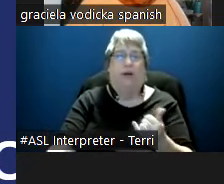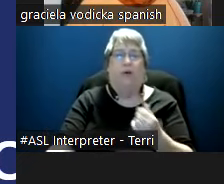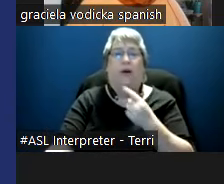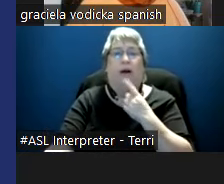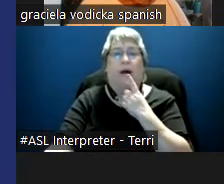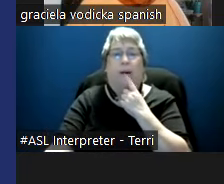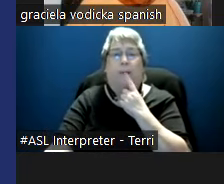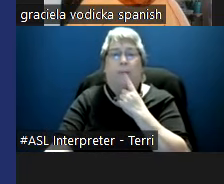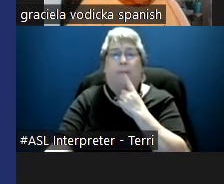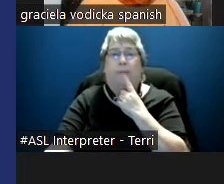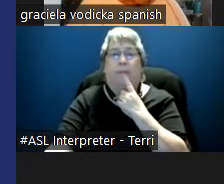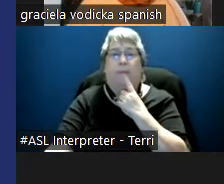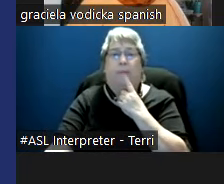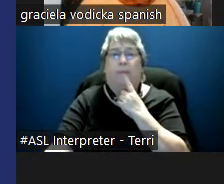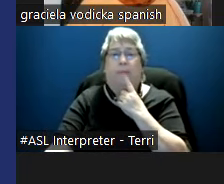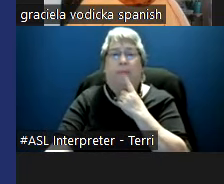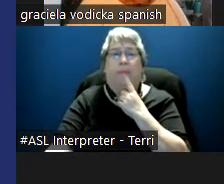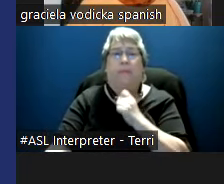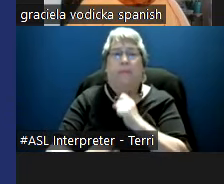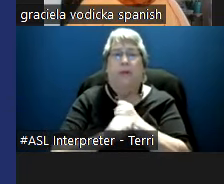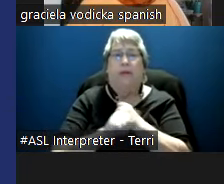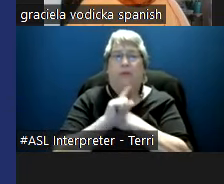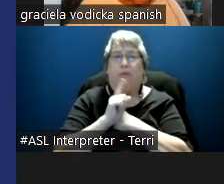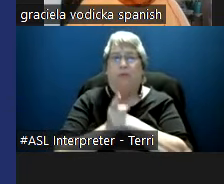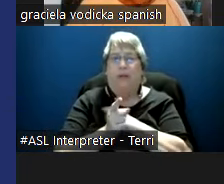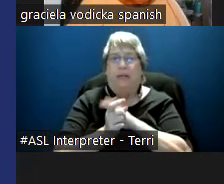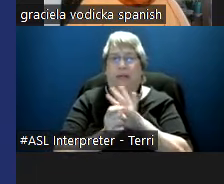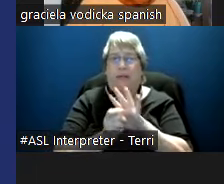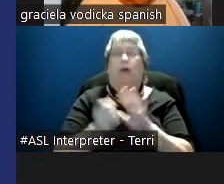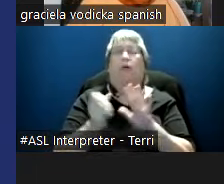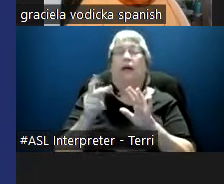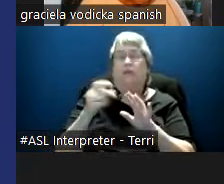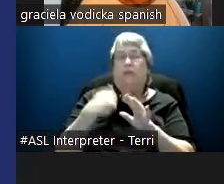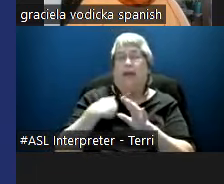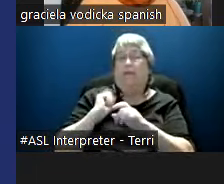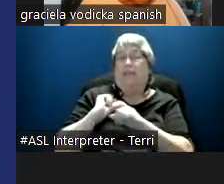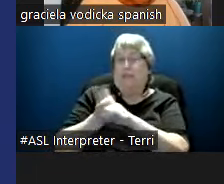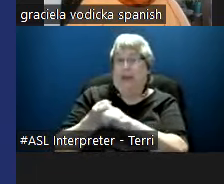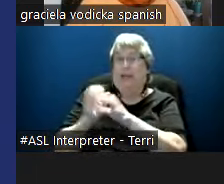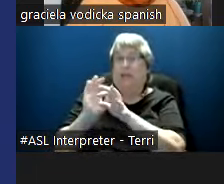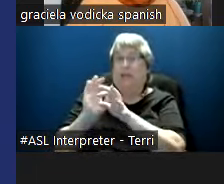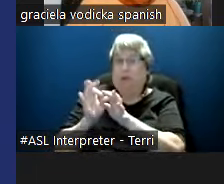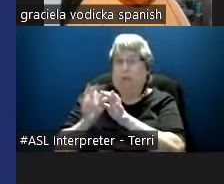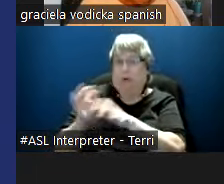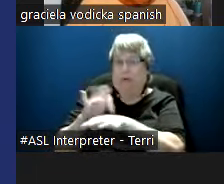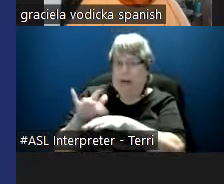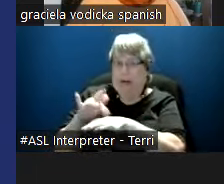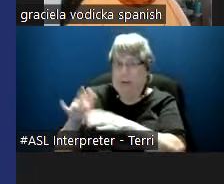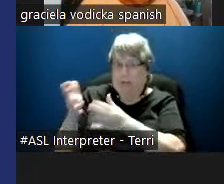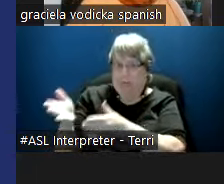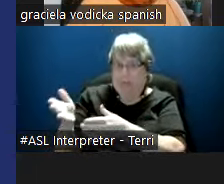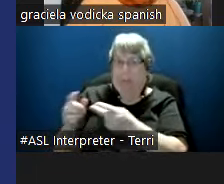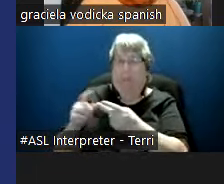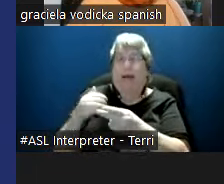See if I've got the right. So I mentioned that we had our Spanish language interpretation available. There is a